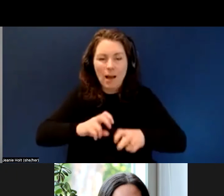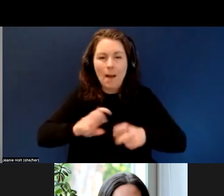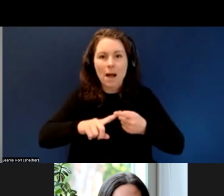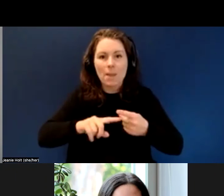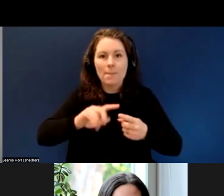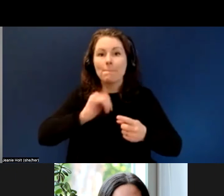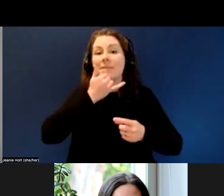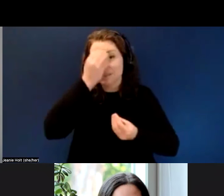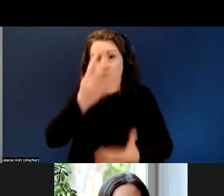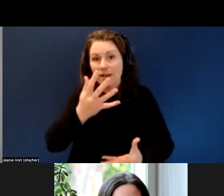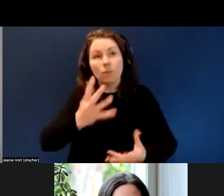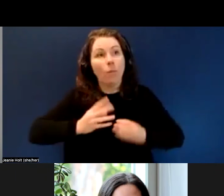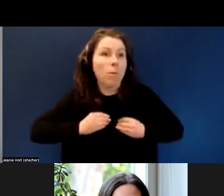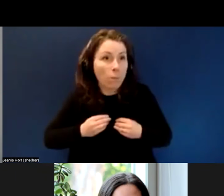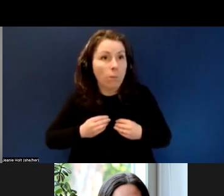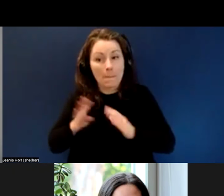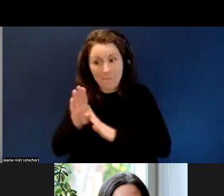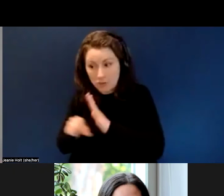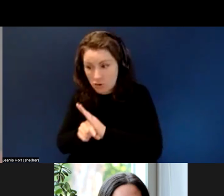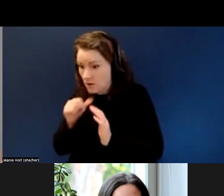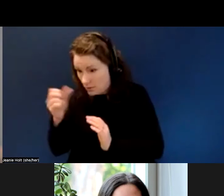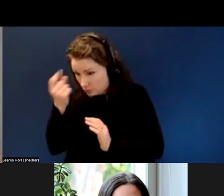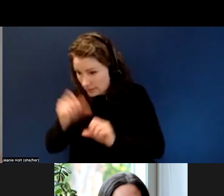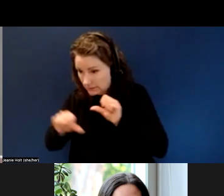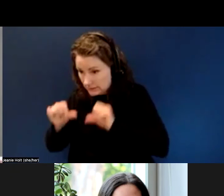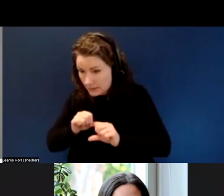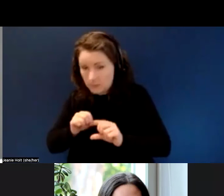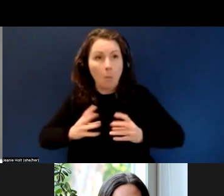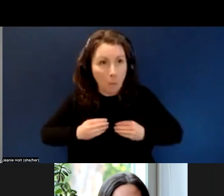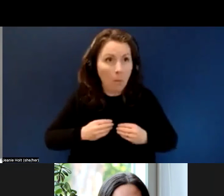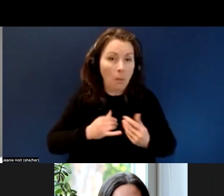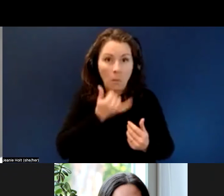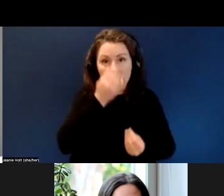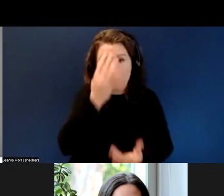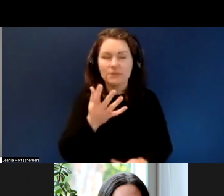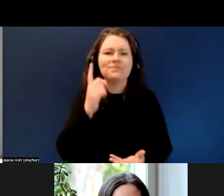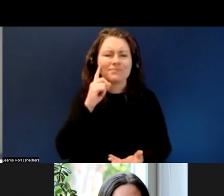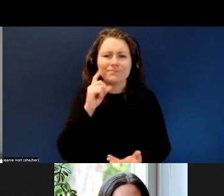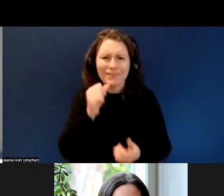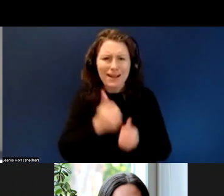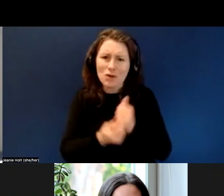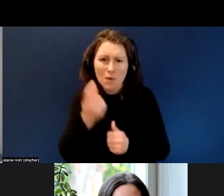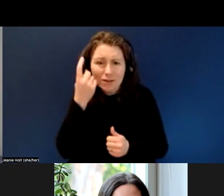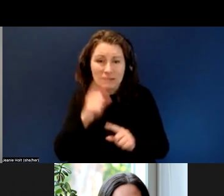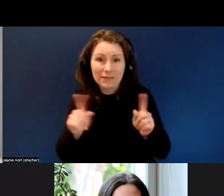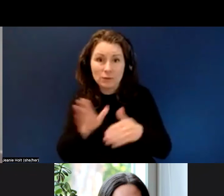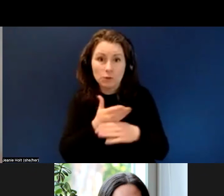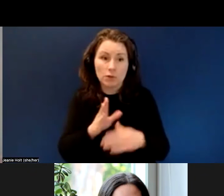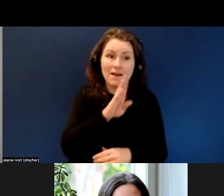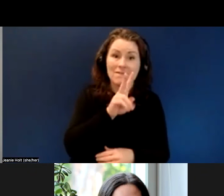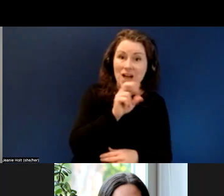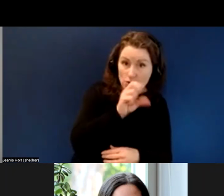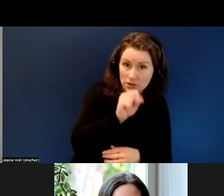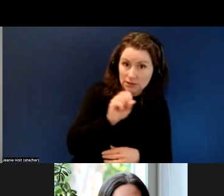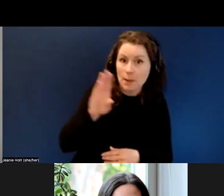because having that background understanding isn't always there. Like, I don't even think everybody understands the difference between a virus and a bacteria. So